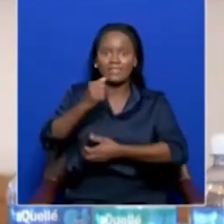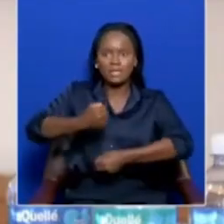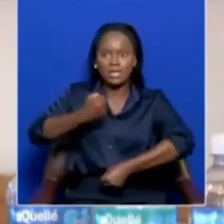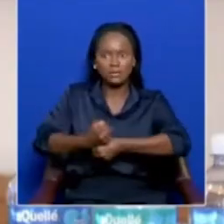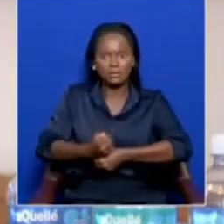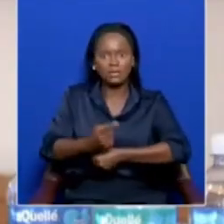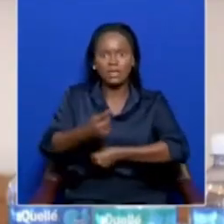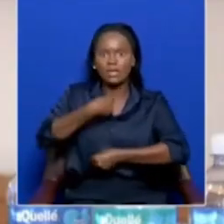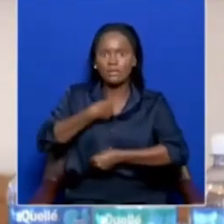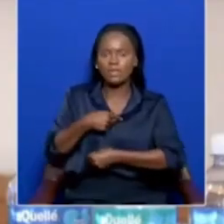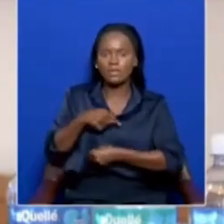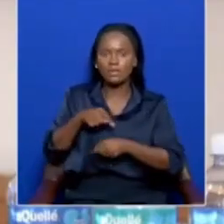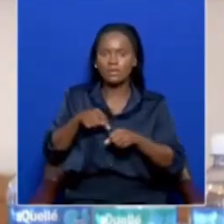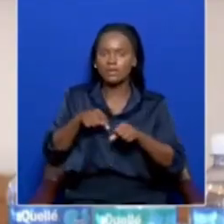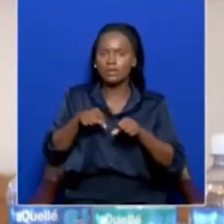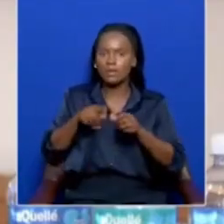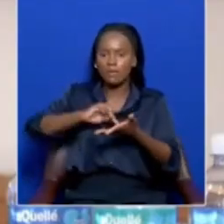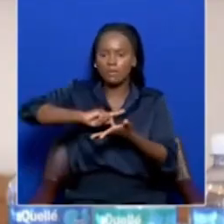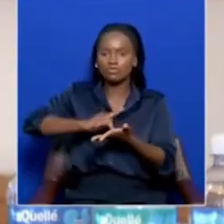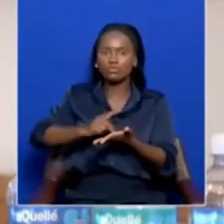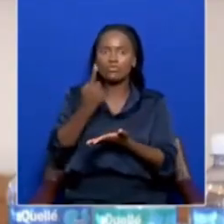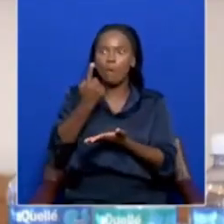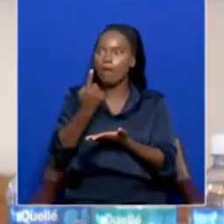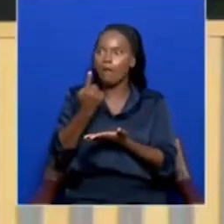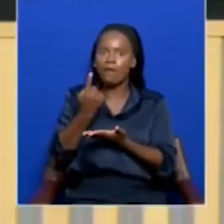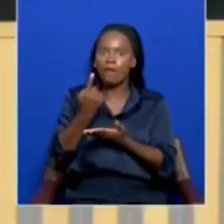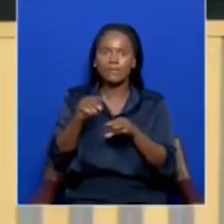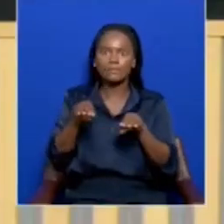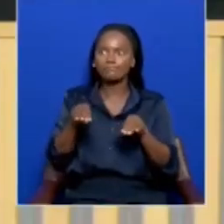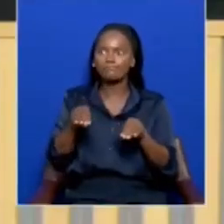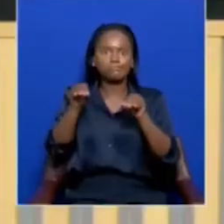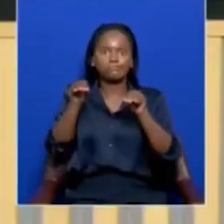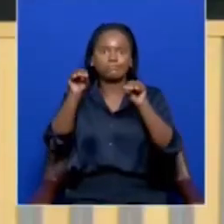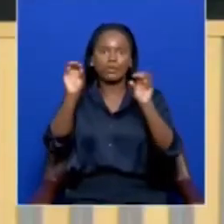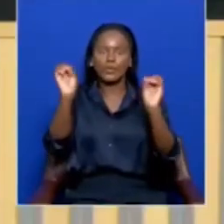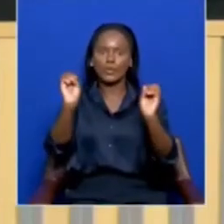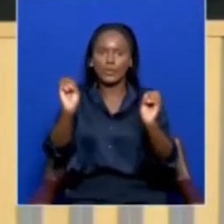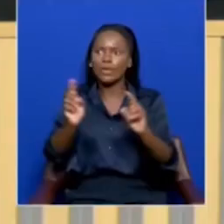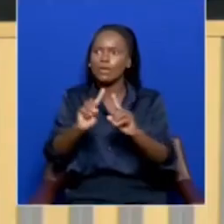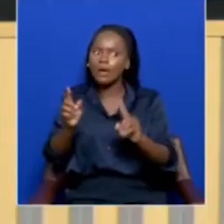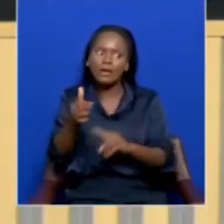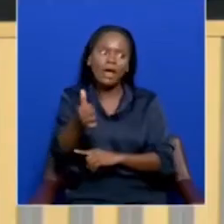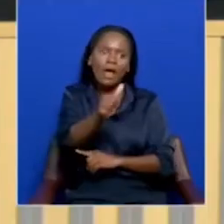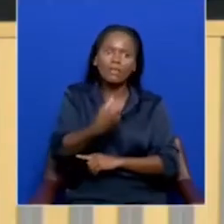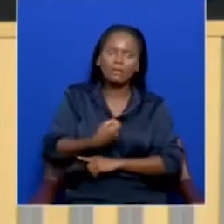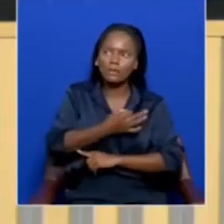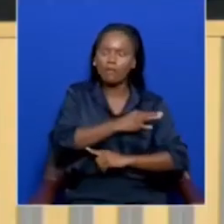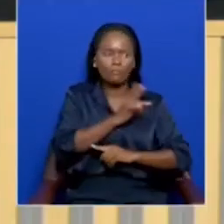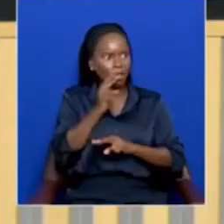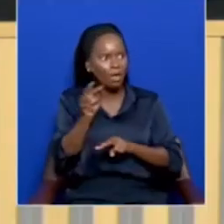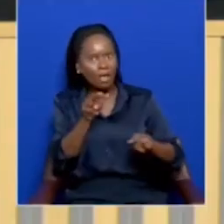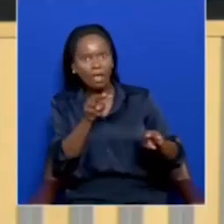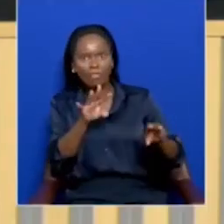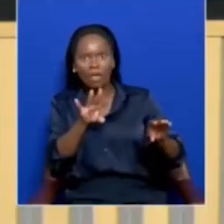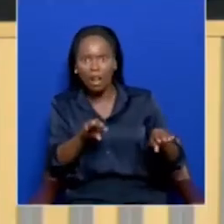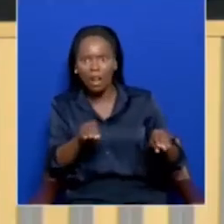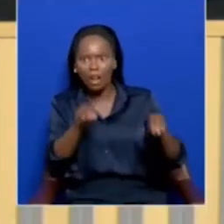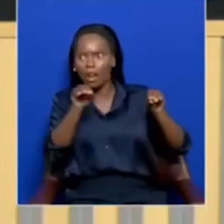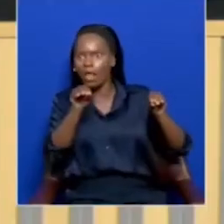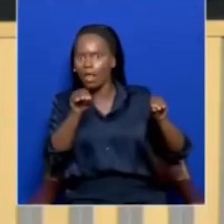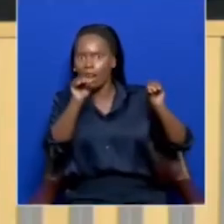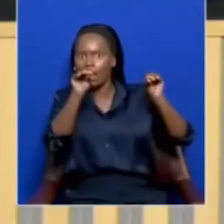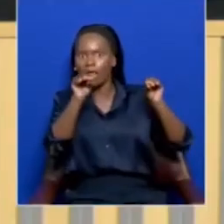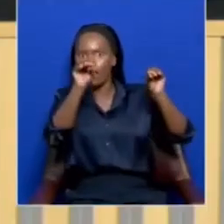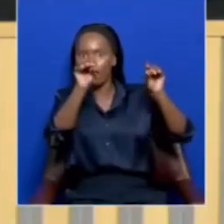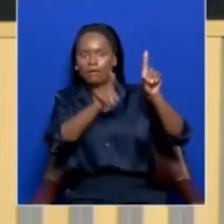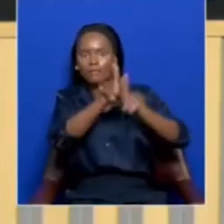with were getting promotions and being moved to the next ranks, but myself, I was always being overlooked